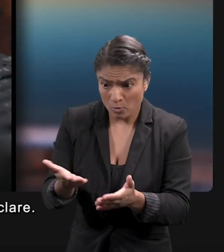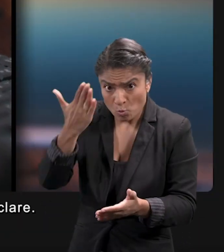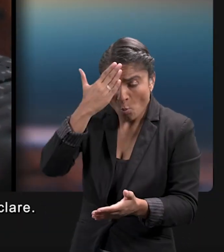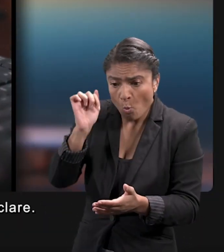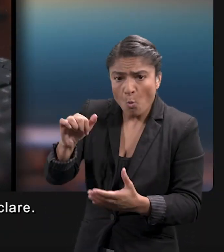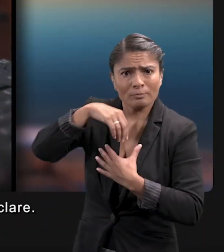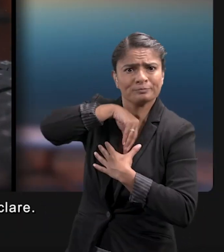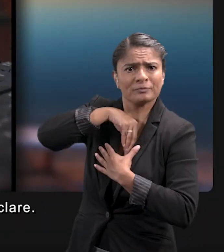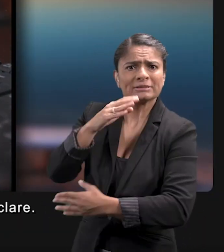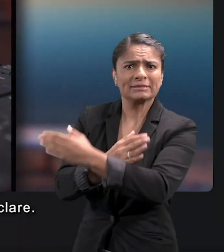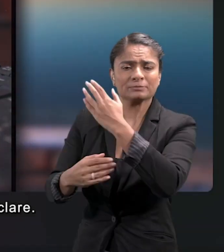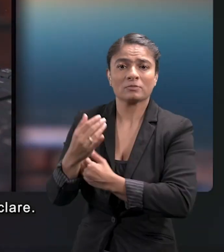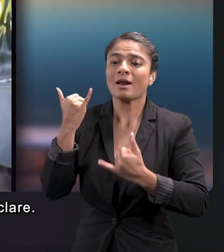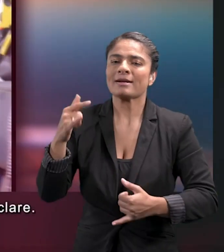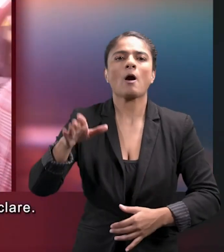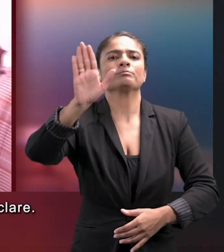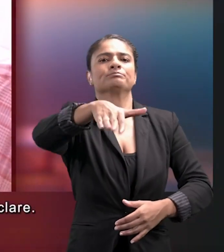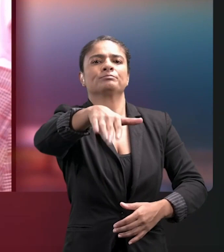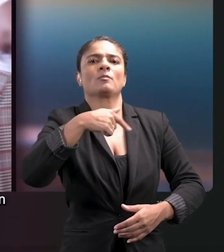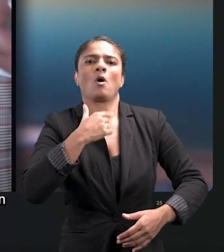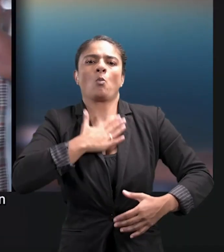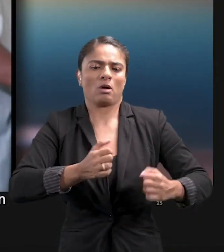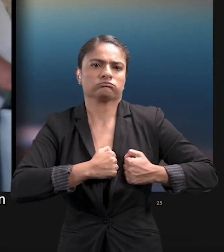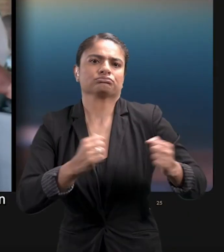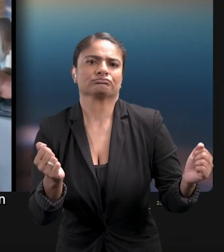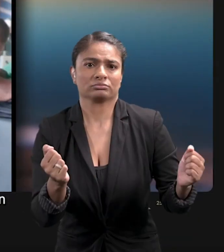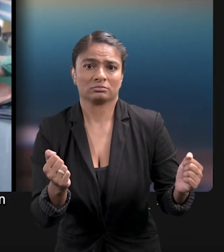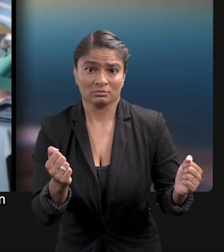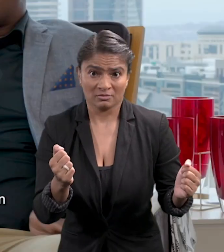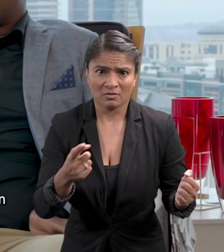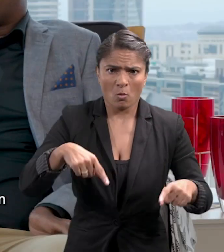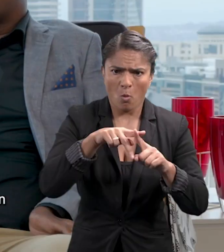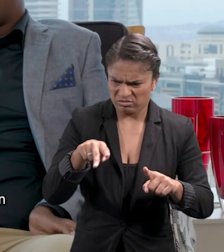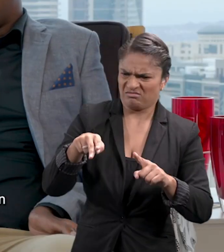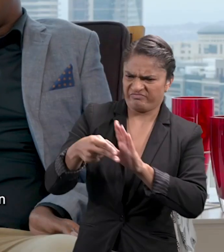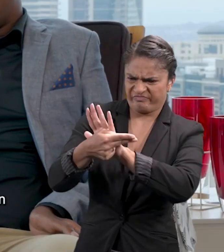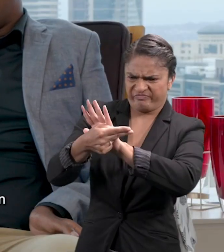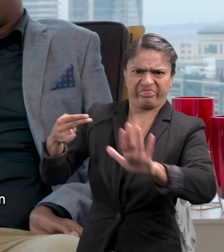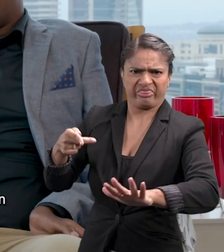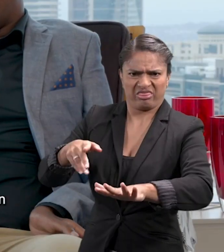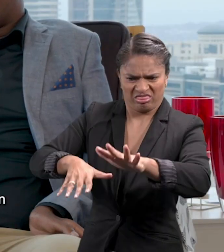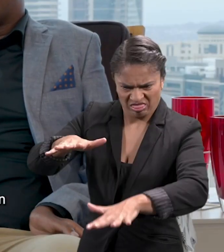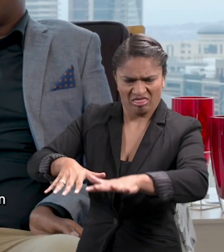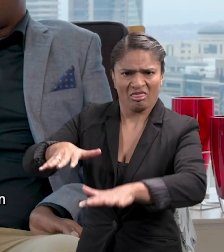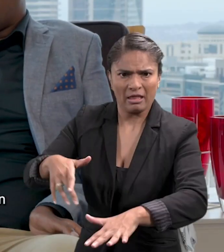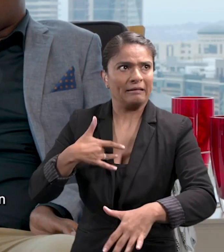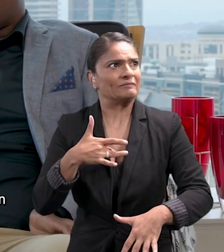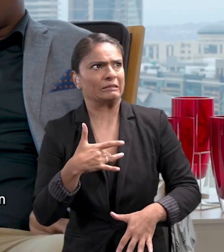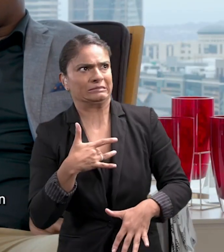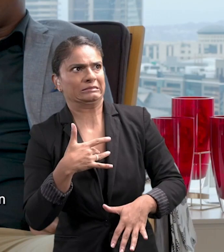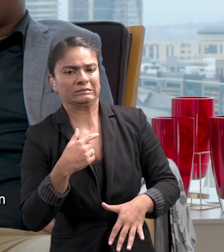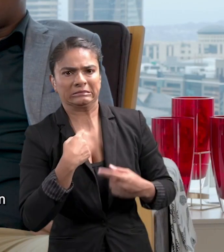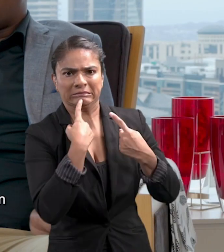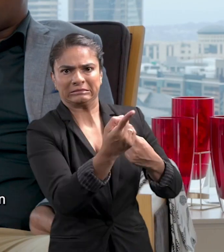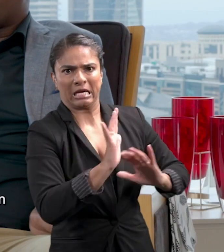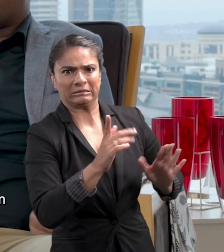And then you now come out and then you want to declare. And one of the things that's most cited as a reason that